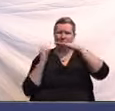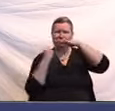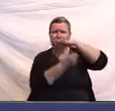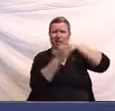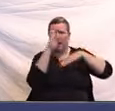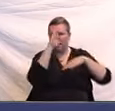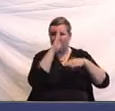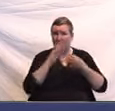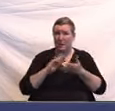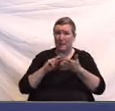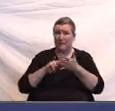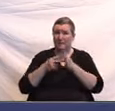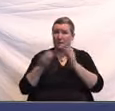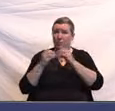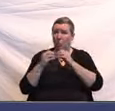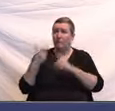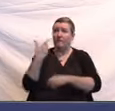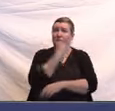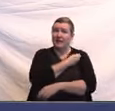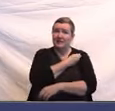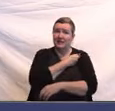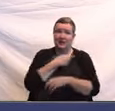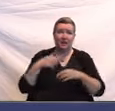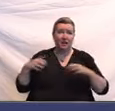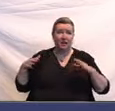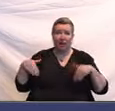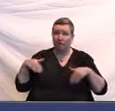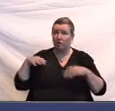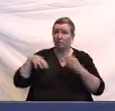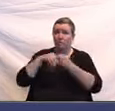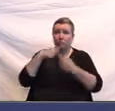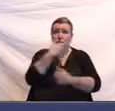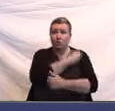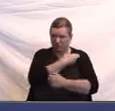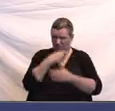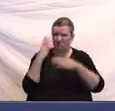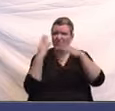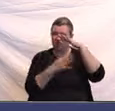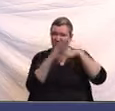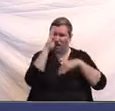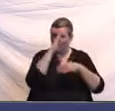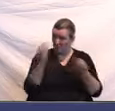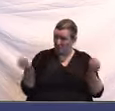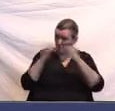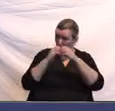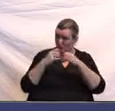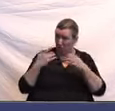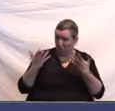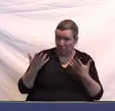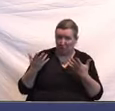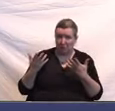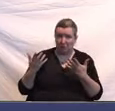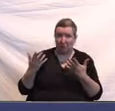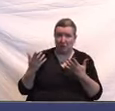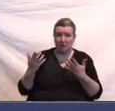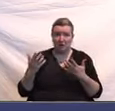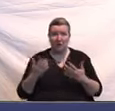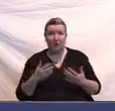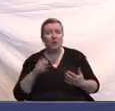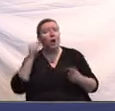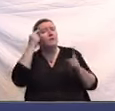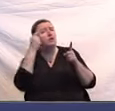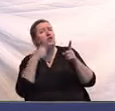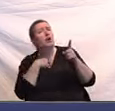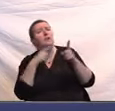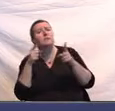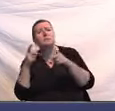being hospitalized who haven't gotten a booster? And then for Governor, now that you've made the full pension payment, are you considering